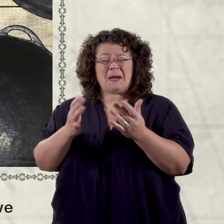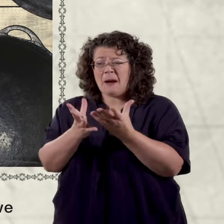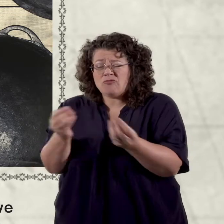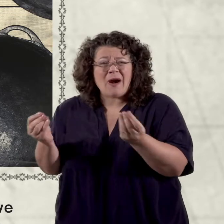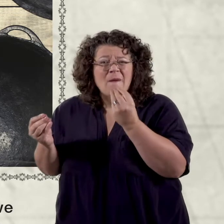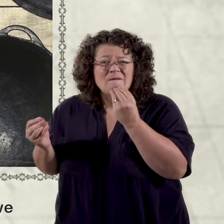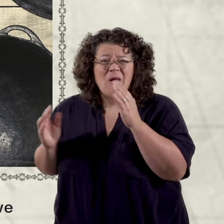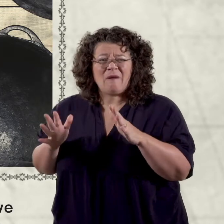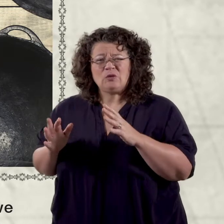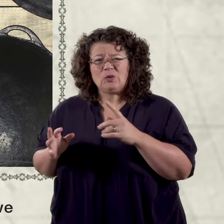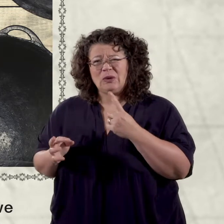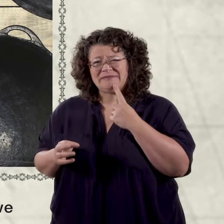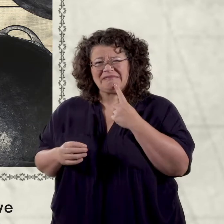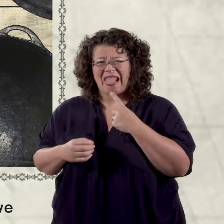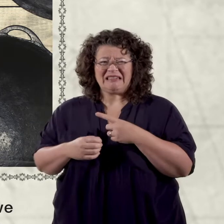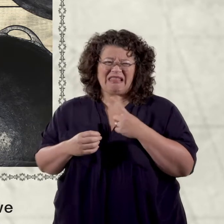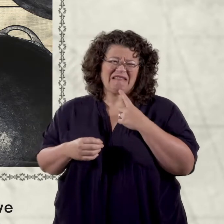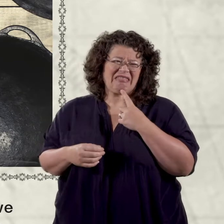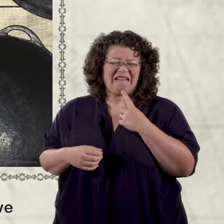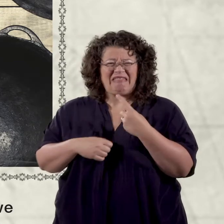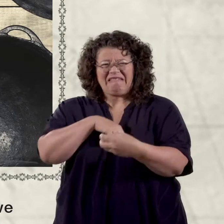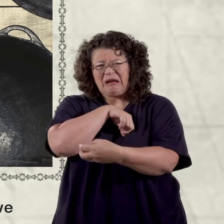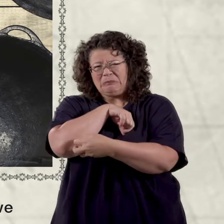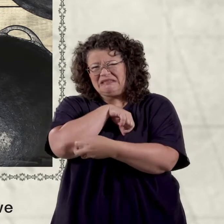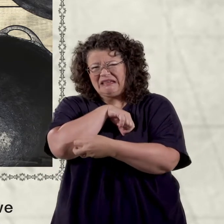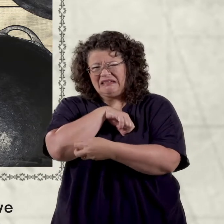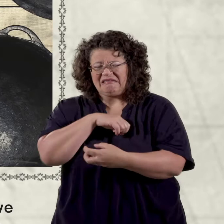to eat soggy biscuits. Ugh.